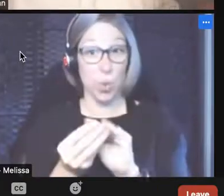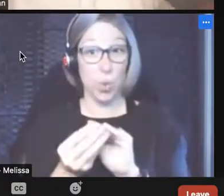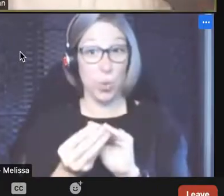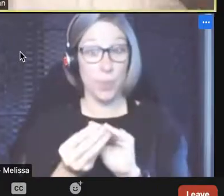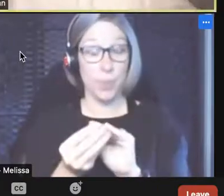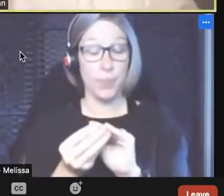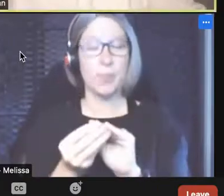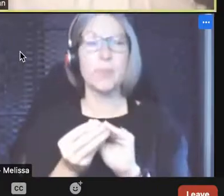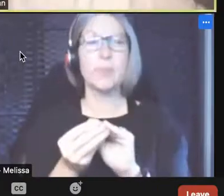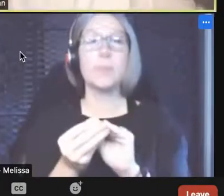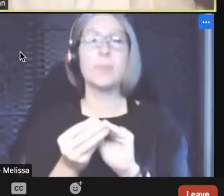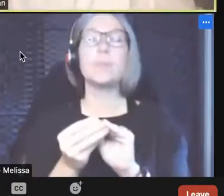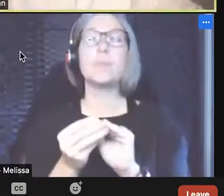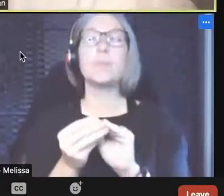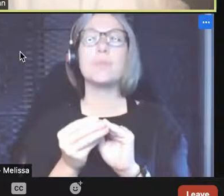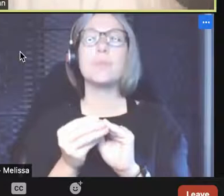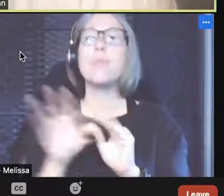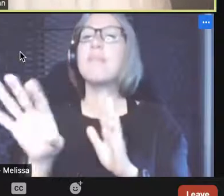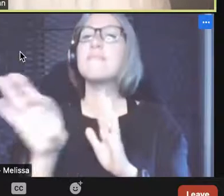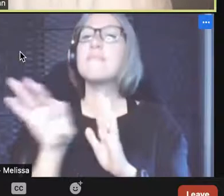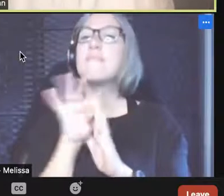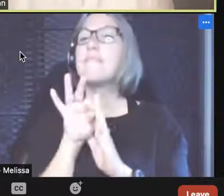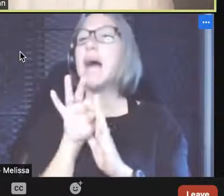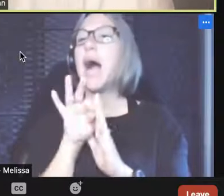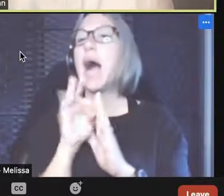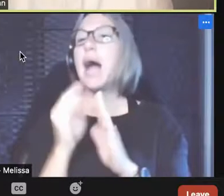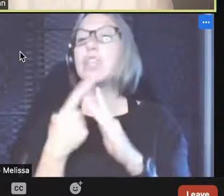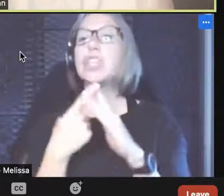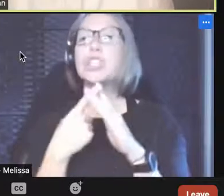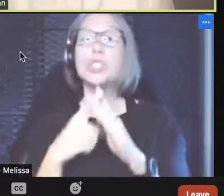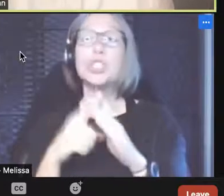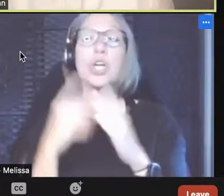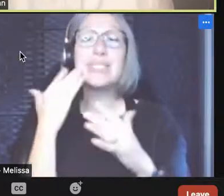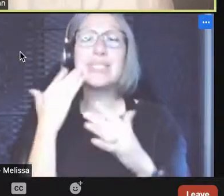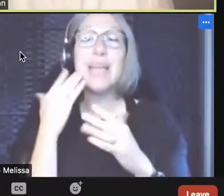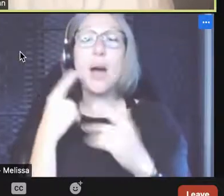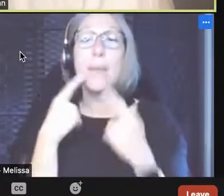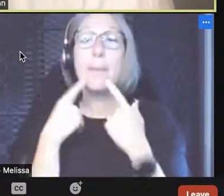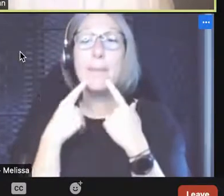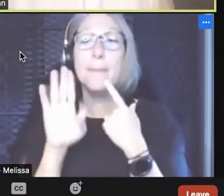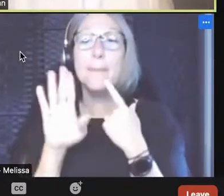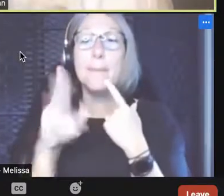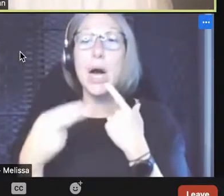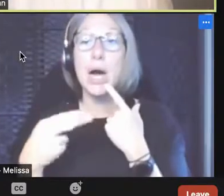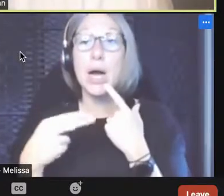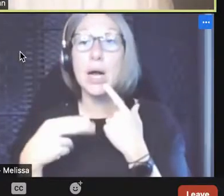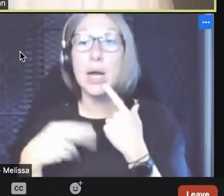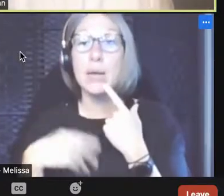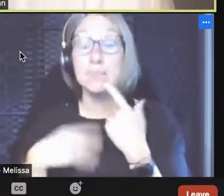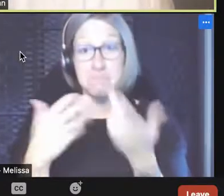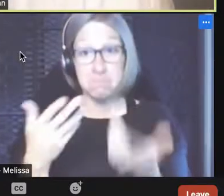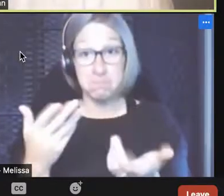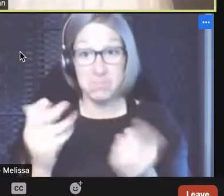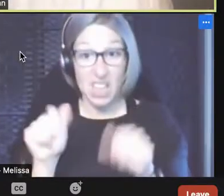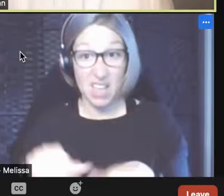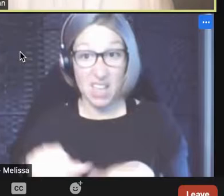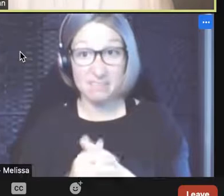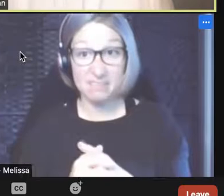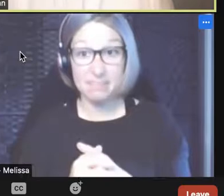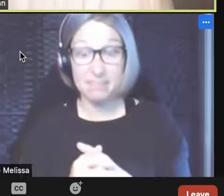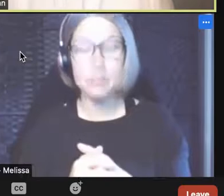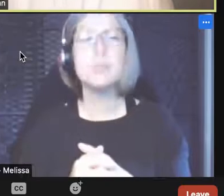There's 6 things here. Find the one that starts with the sound of B. Can he do that? So we're going to